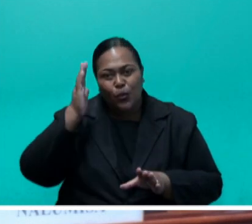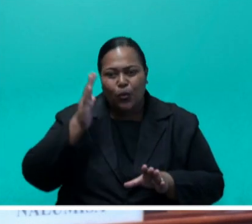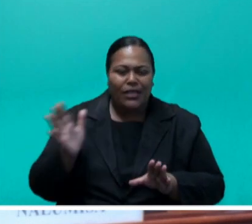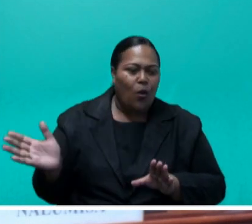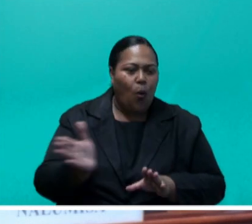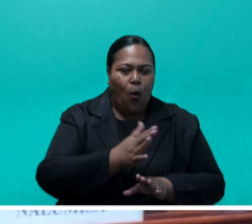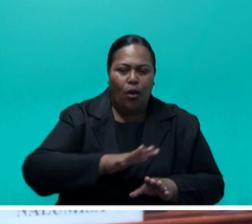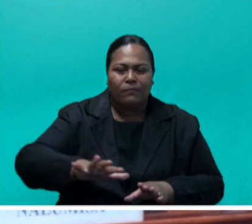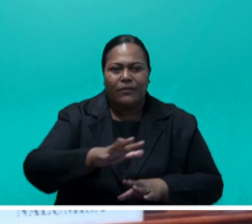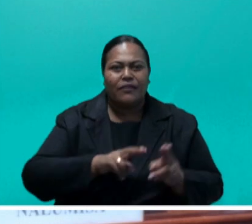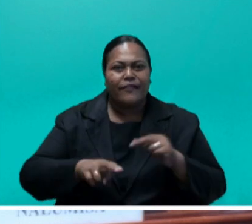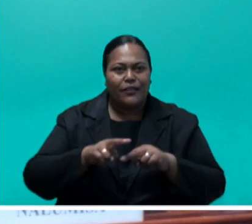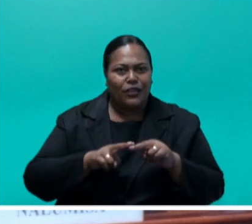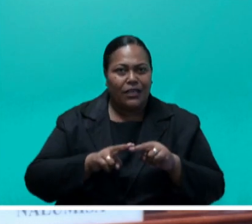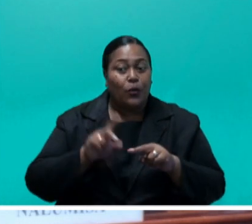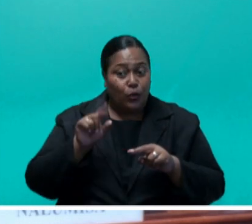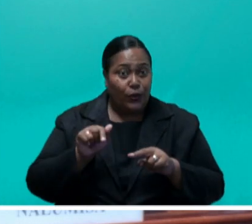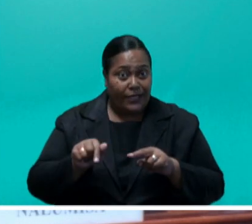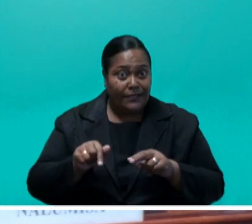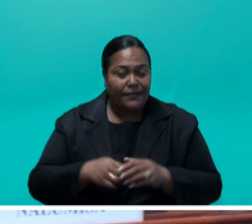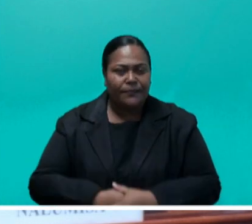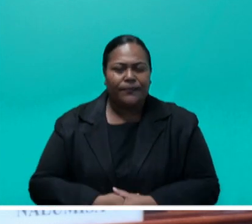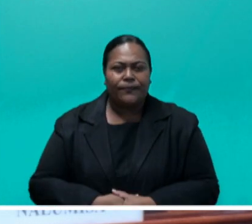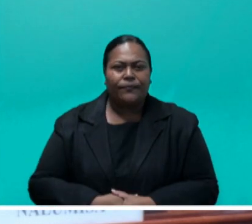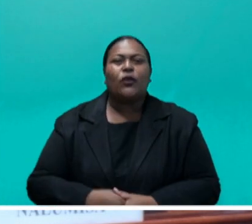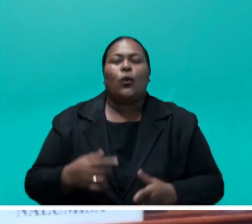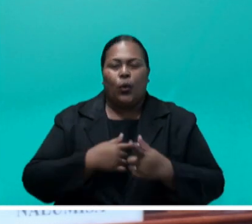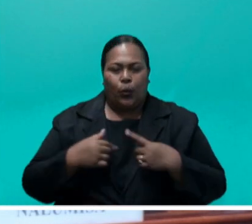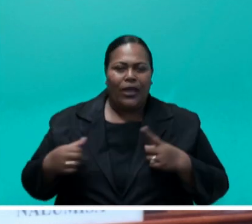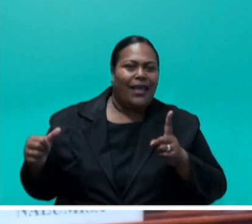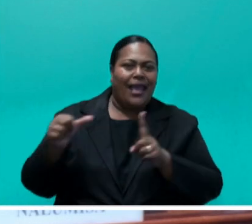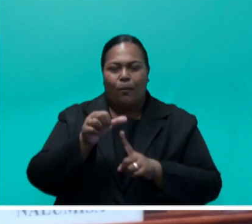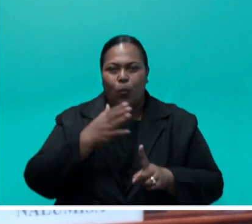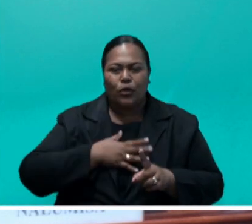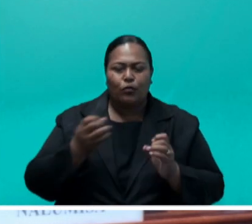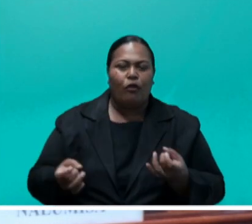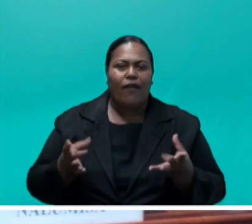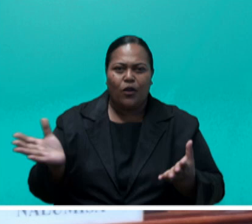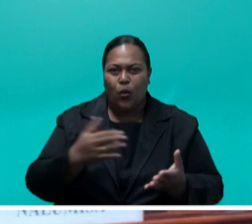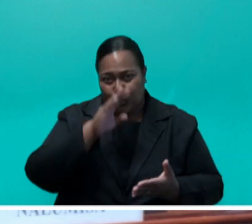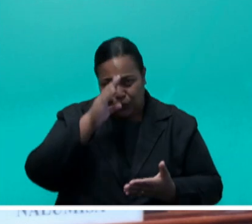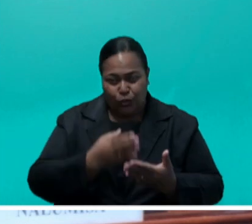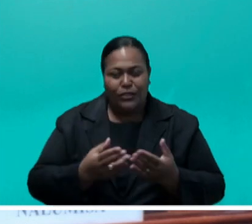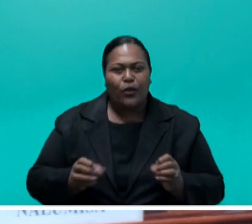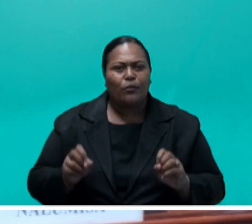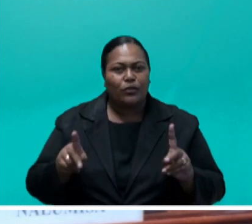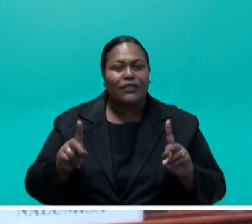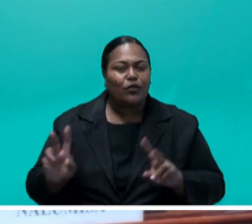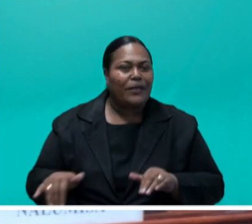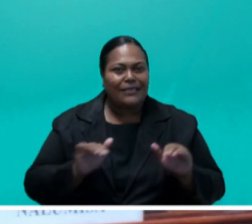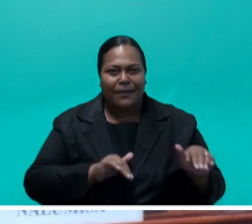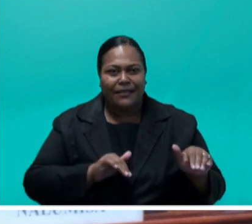Fiji. By doing so, we aim to provide every student with the opportunity to